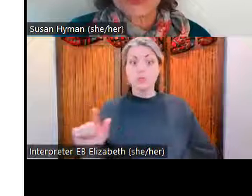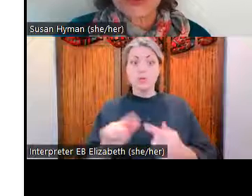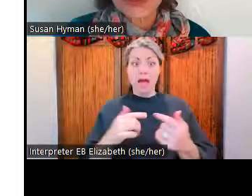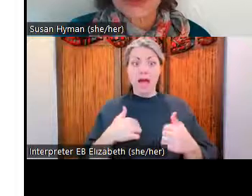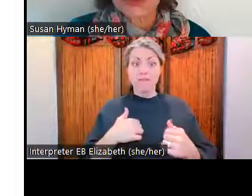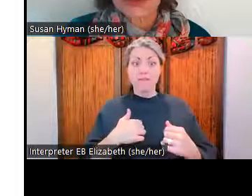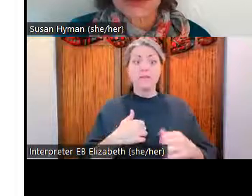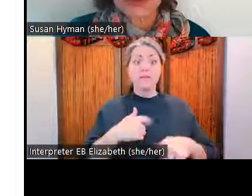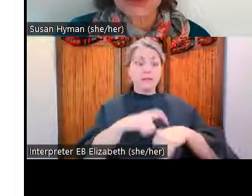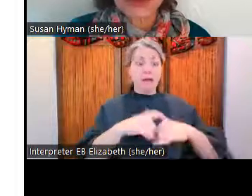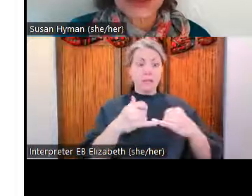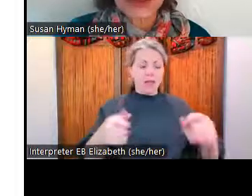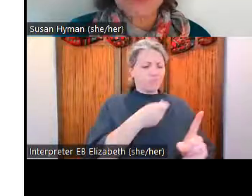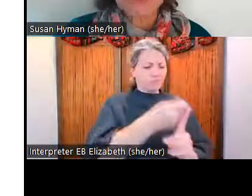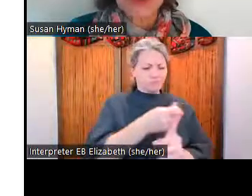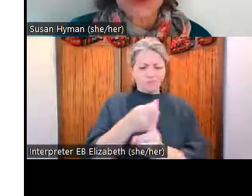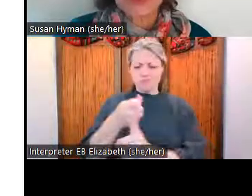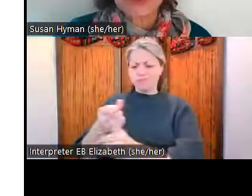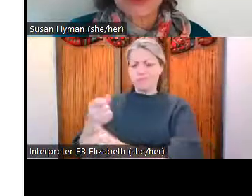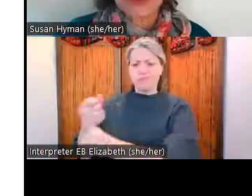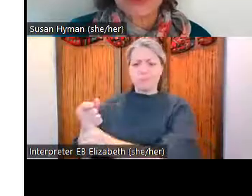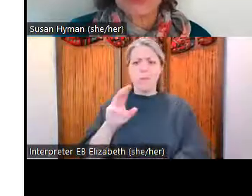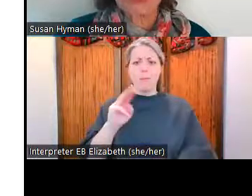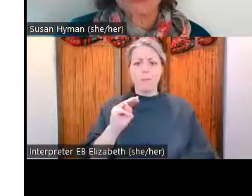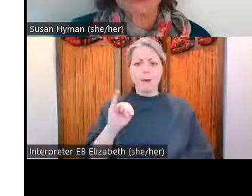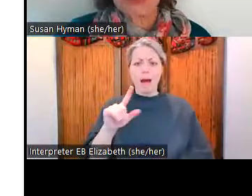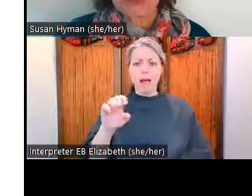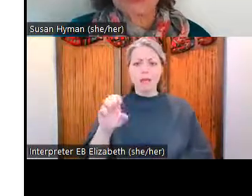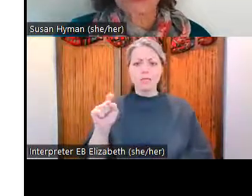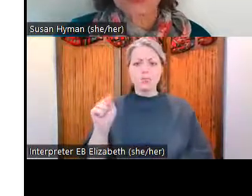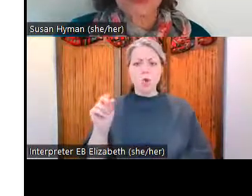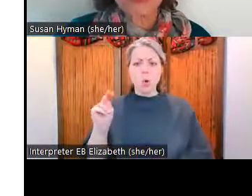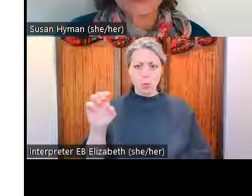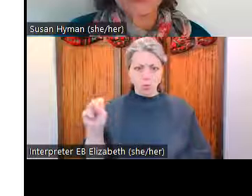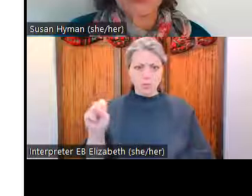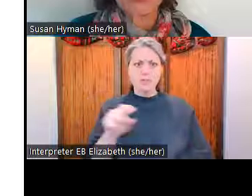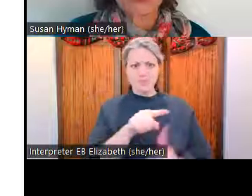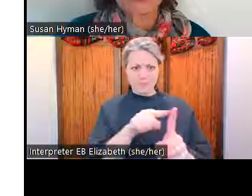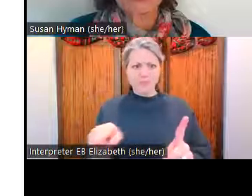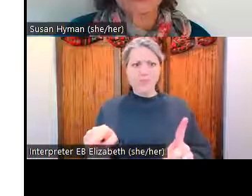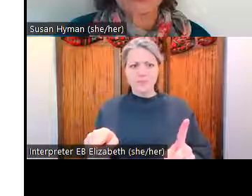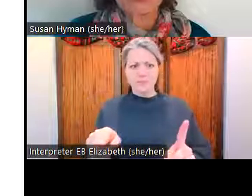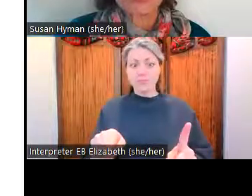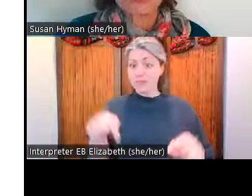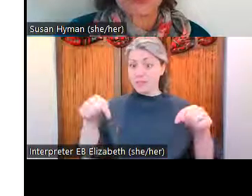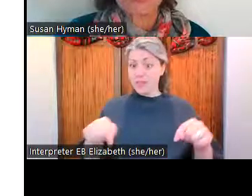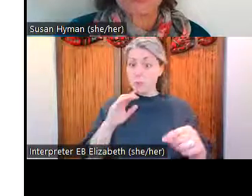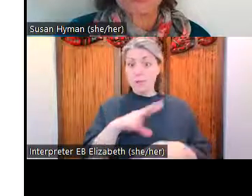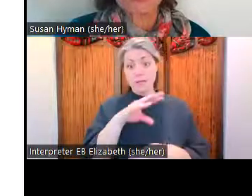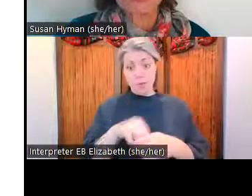Learn the Signs Act early website. And this talk, like all the others, will be included for